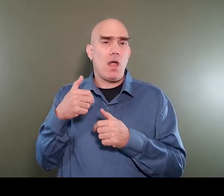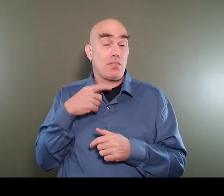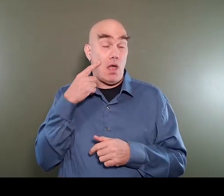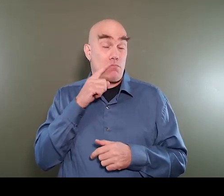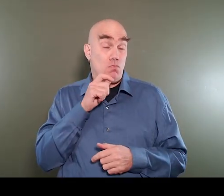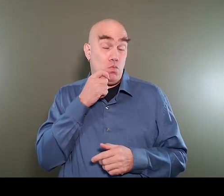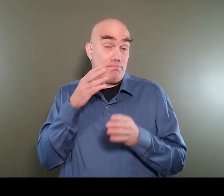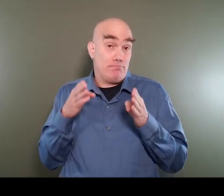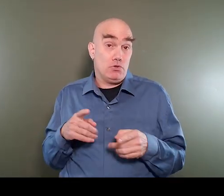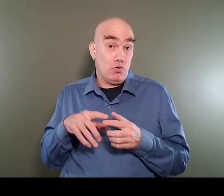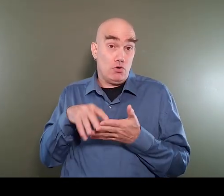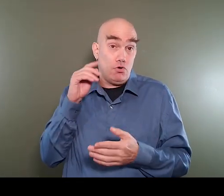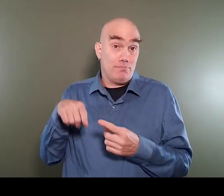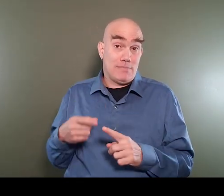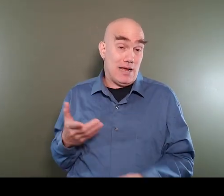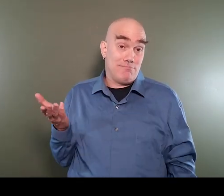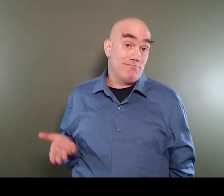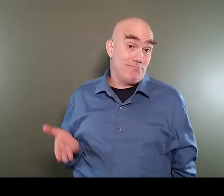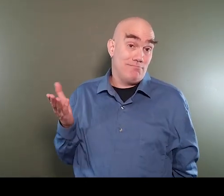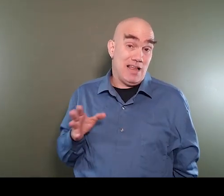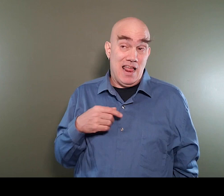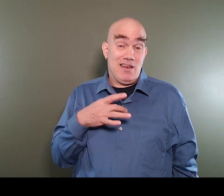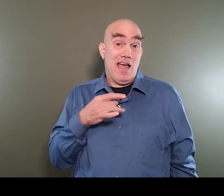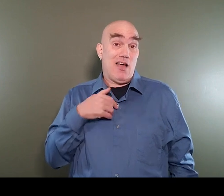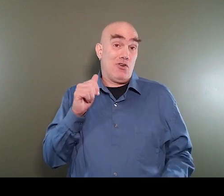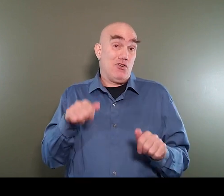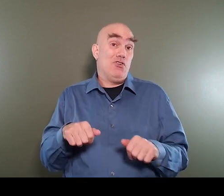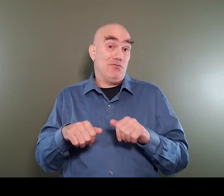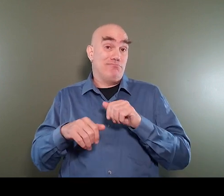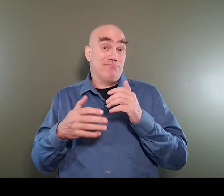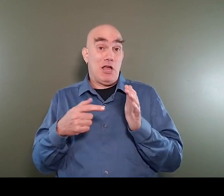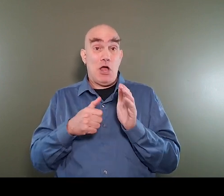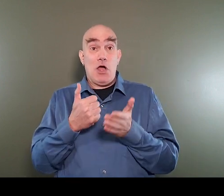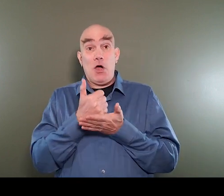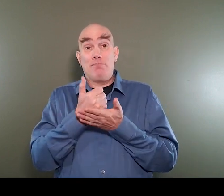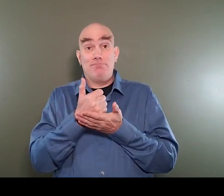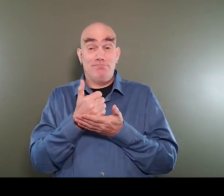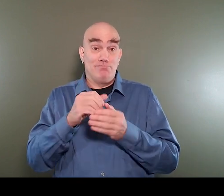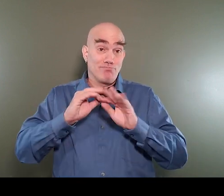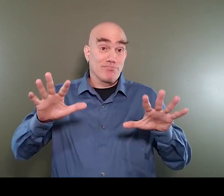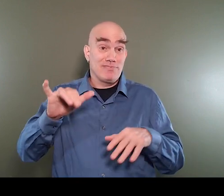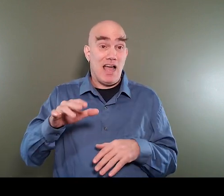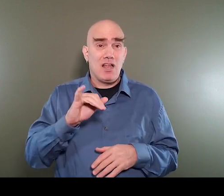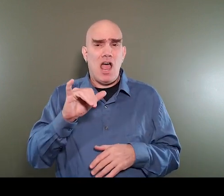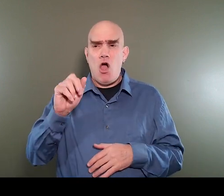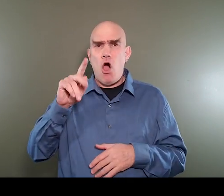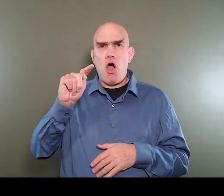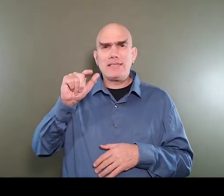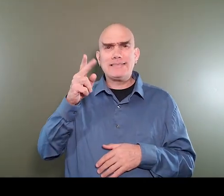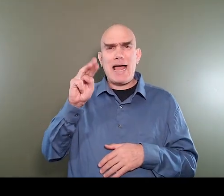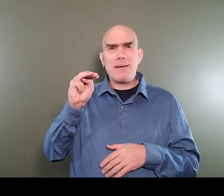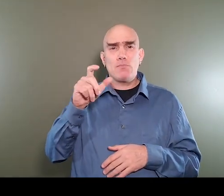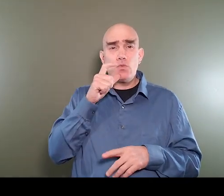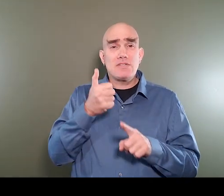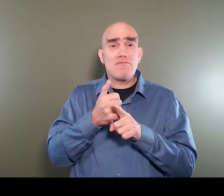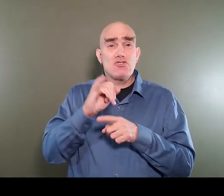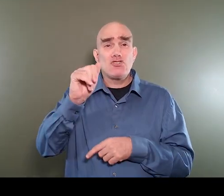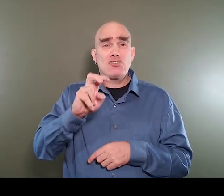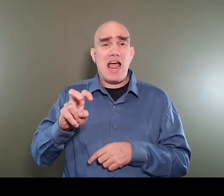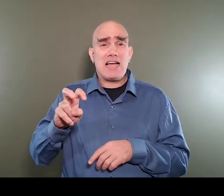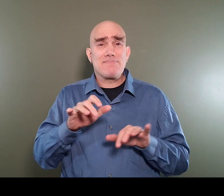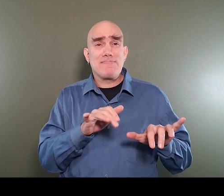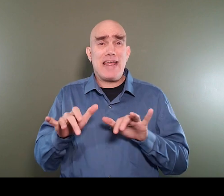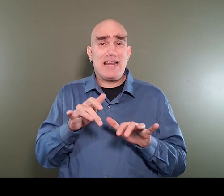wood, which I thought was a cool person to learn about. And I liked that I was able to amplify that. And like